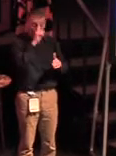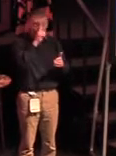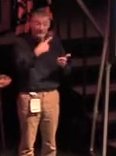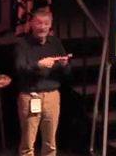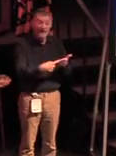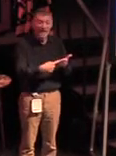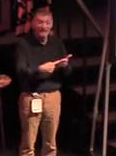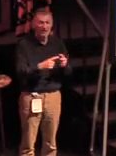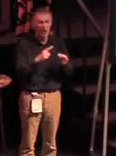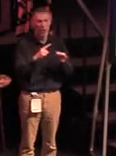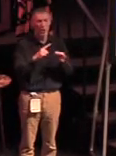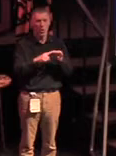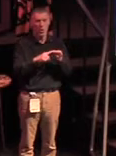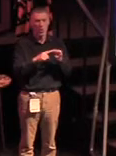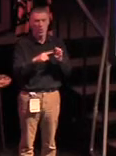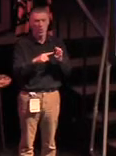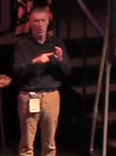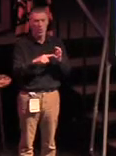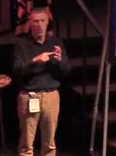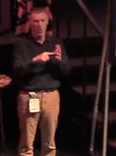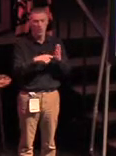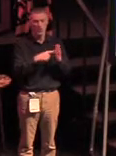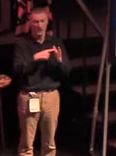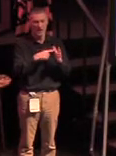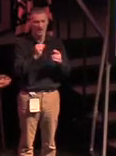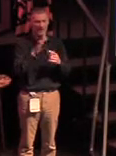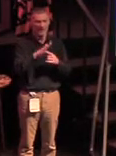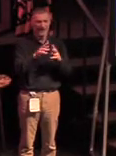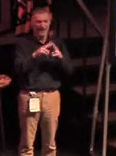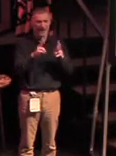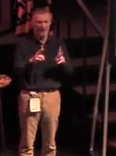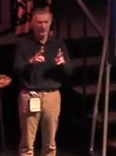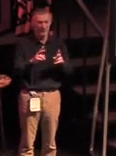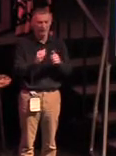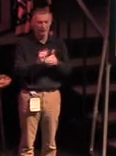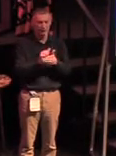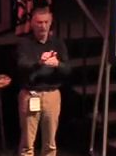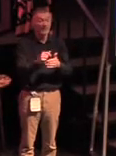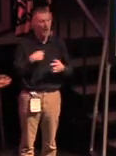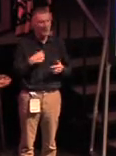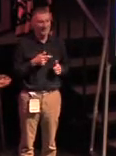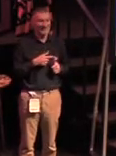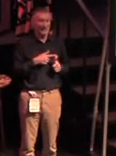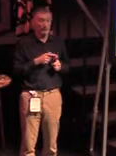apply quotas to the main house productions. I was also the assistant producer on all of the main house shows.